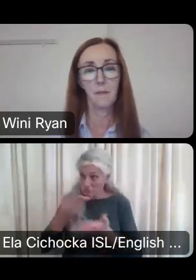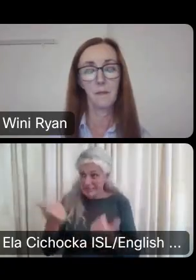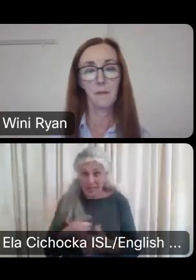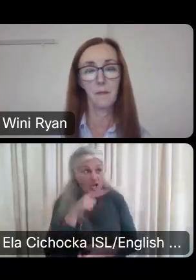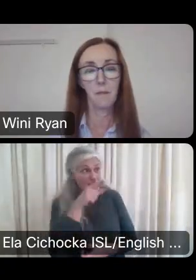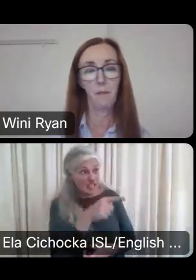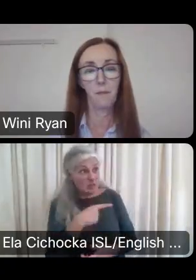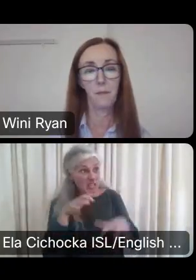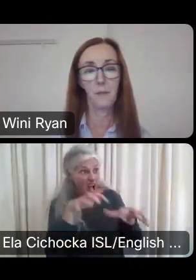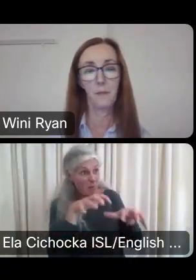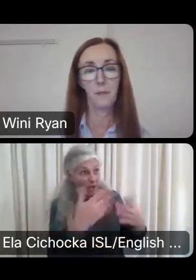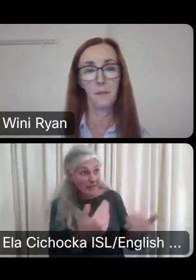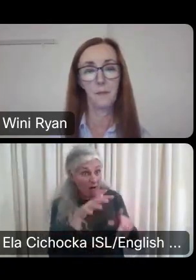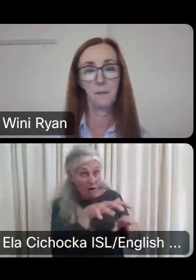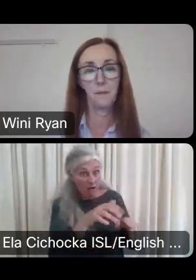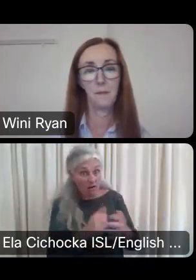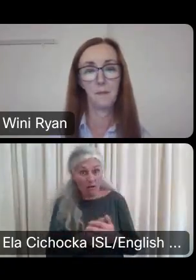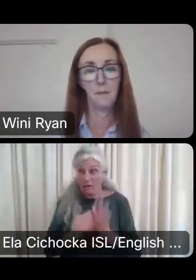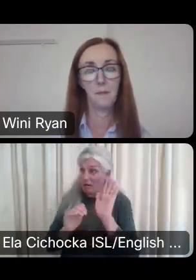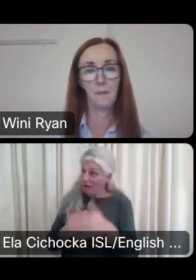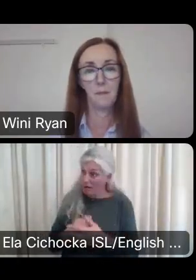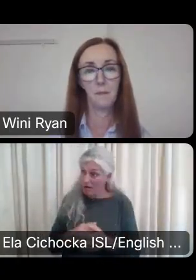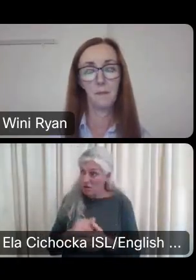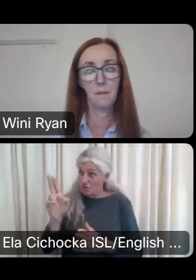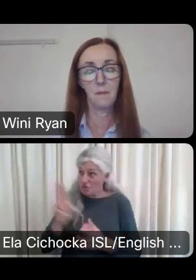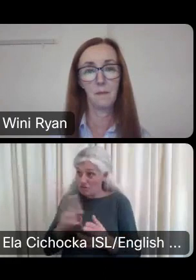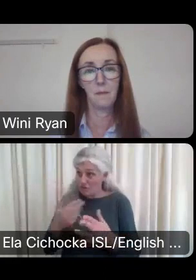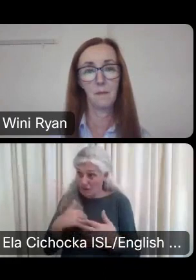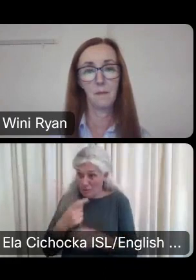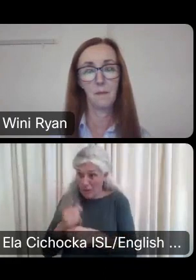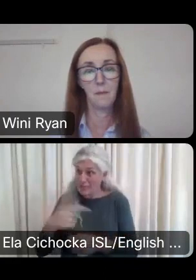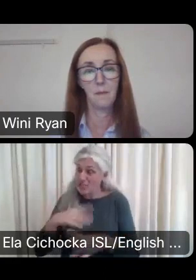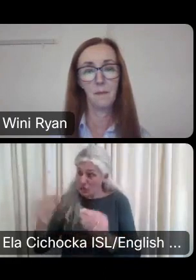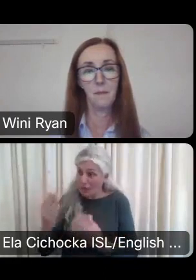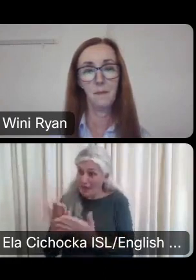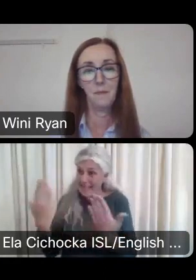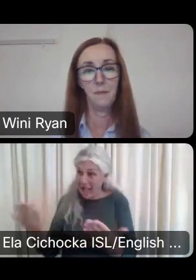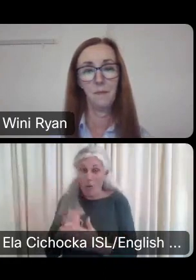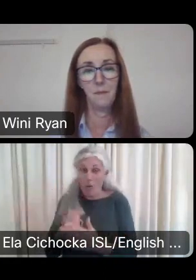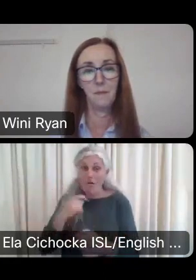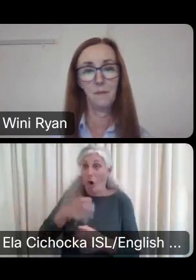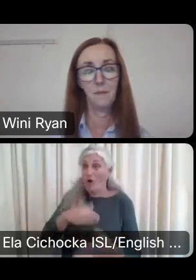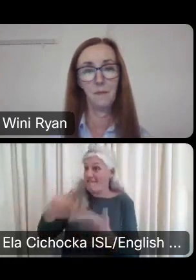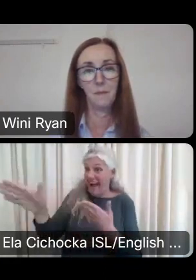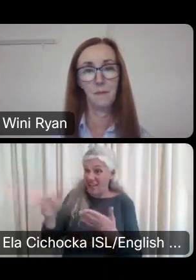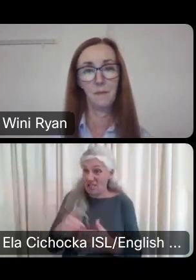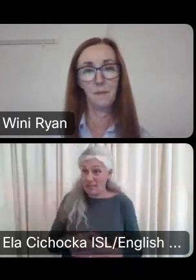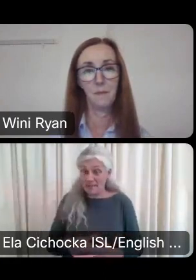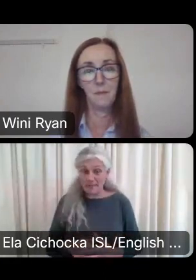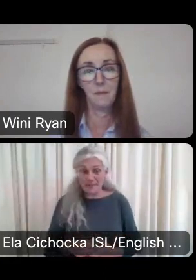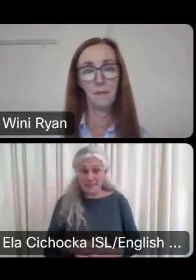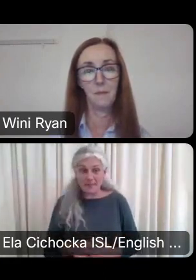mugged. Well, let's hope we don't cover him. I'll be right back. Stop right now, or you're fired!